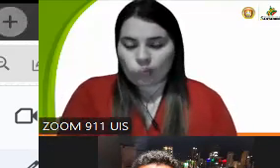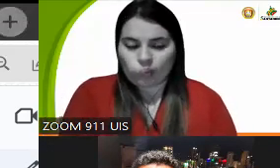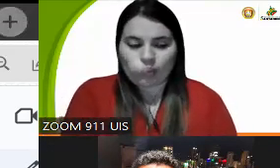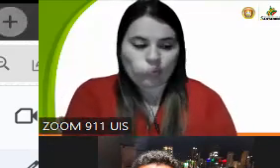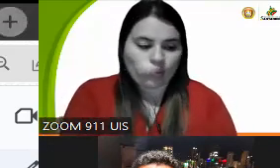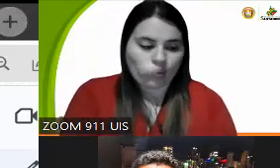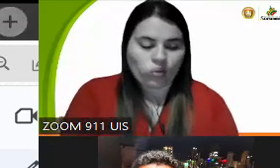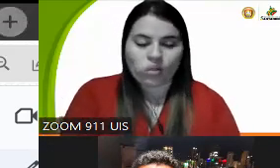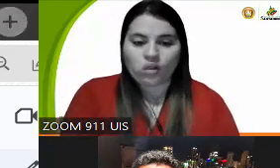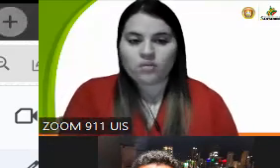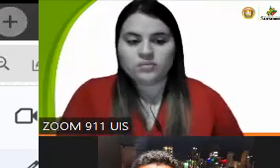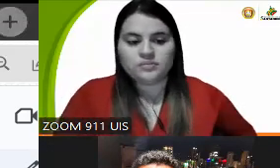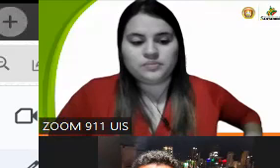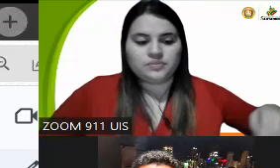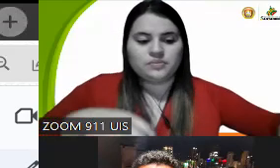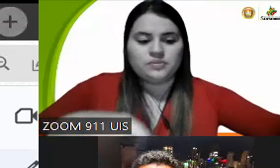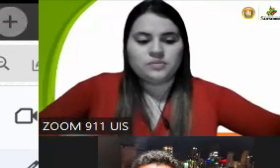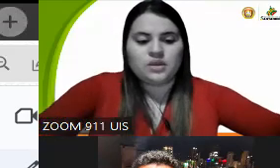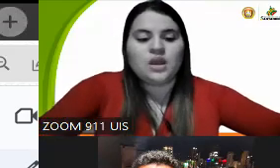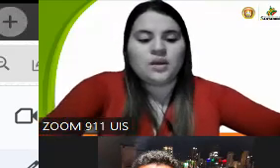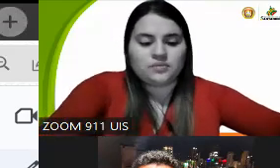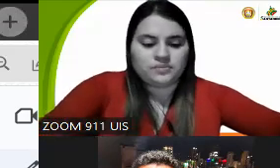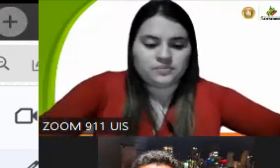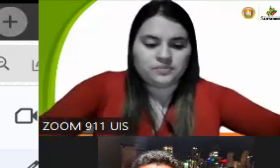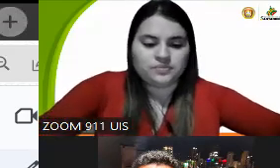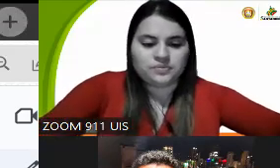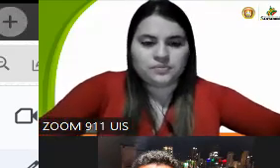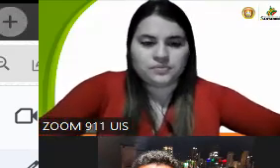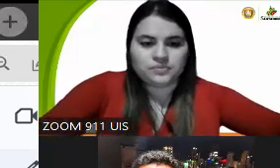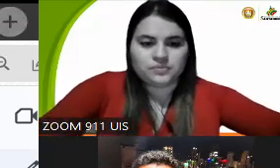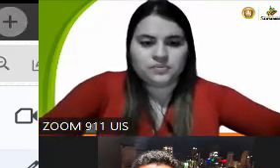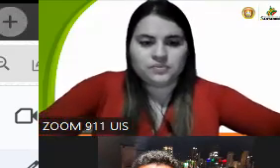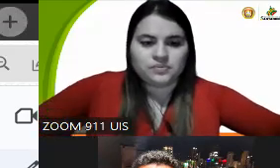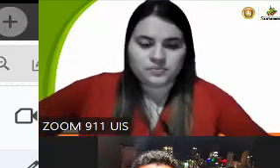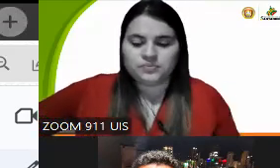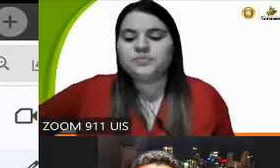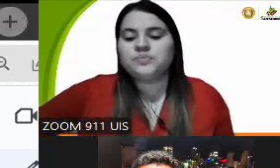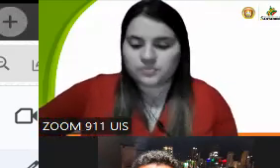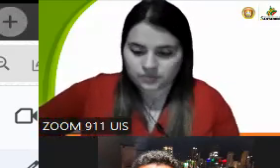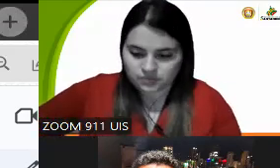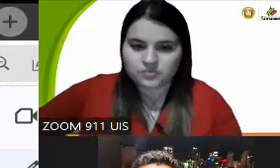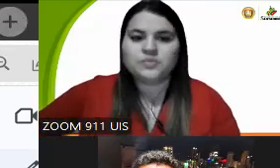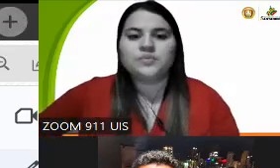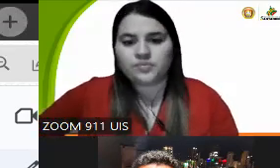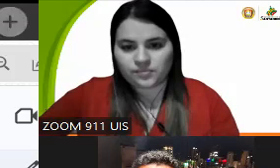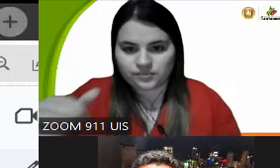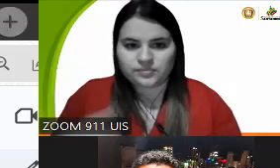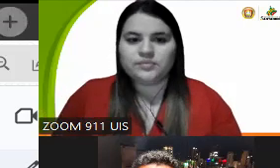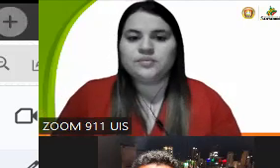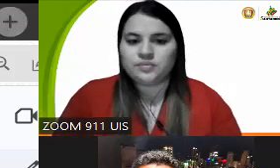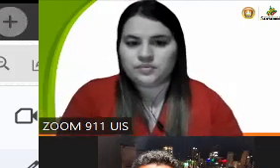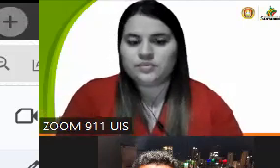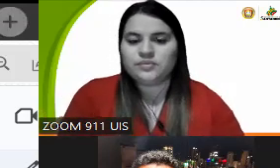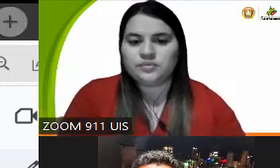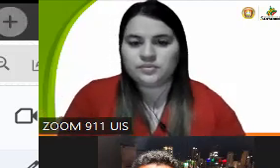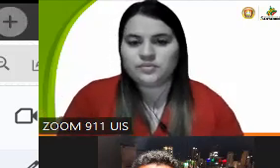Yes, I have engaged actively with the verbal and non-verbal feedbacks of others and adjust